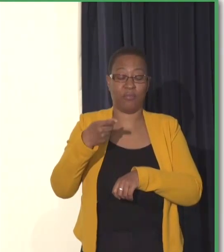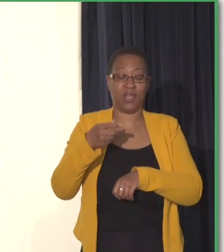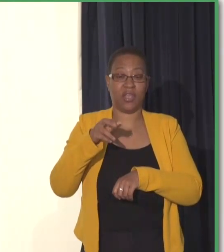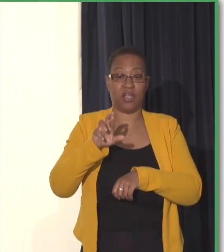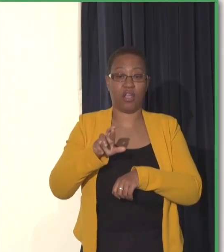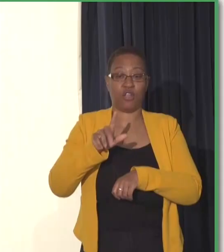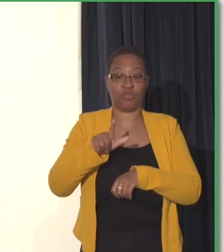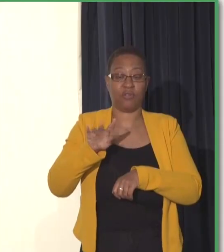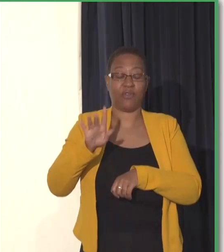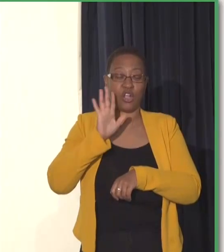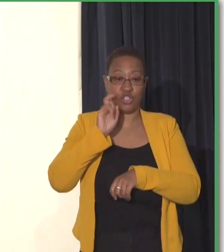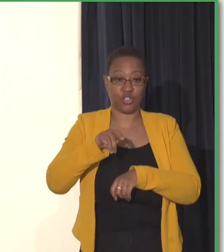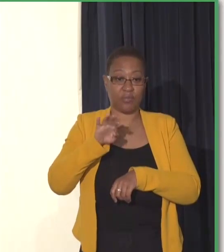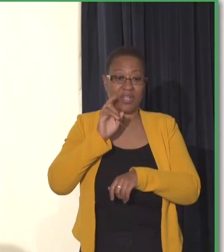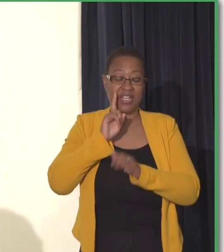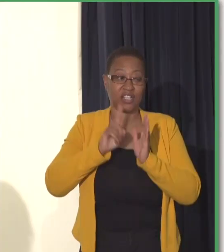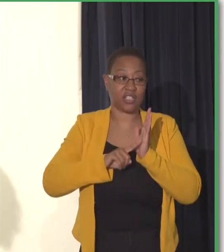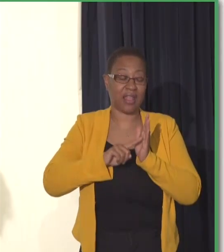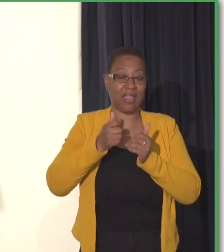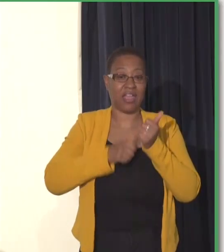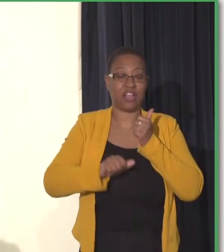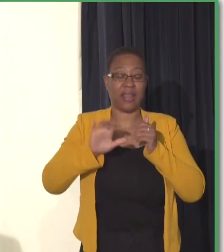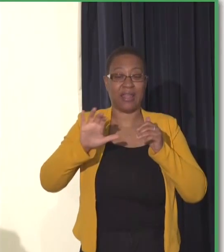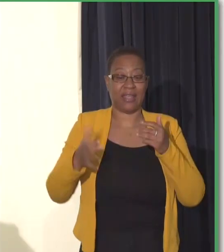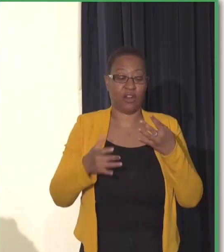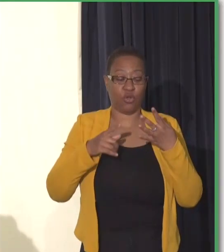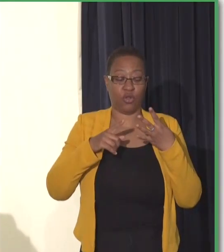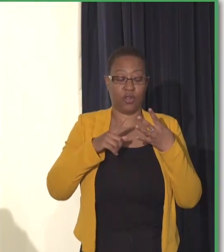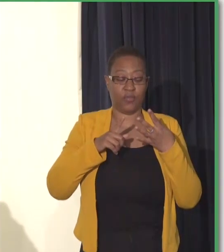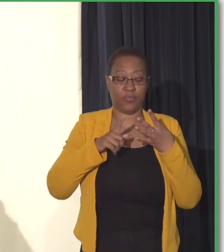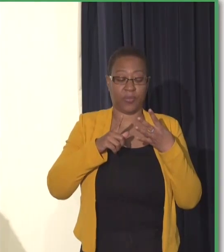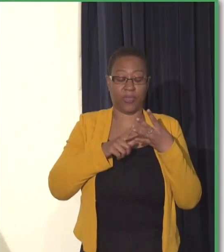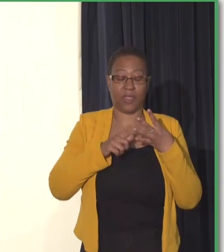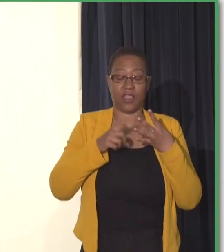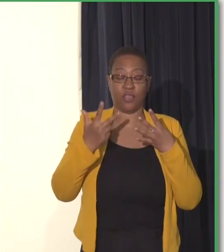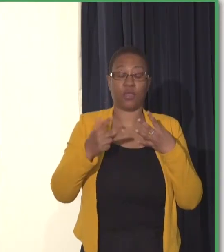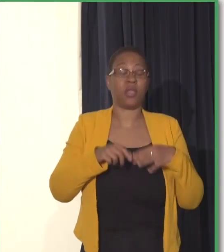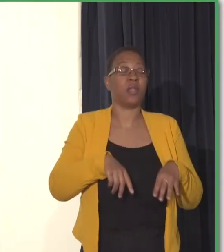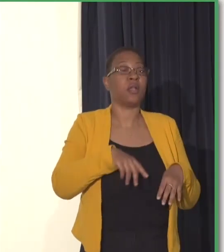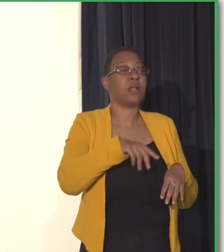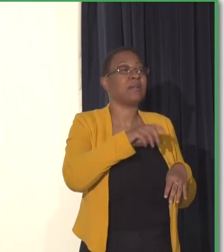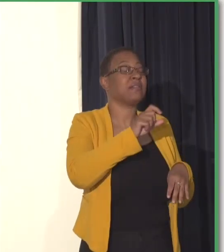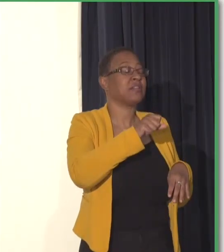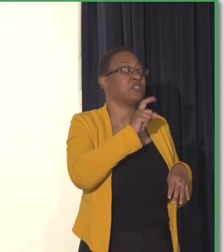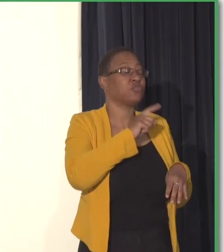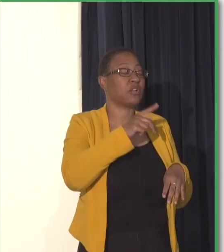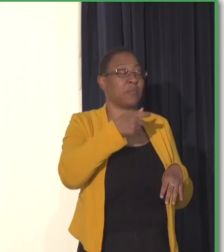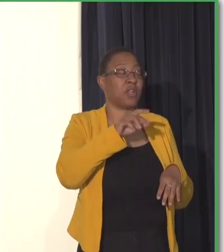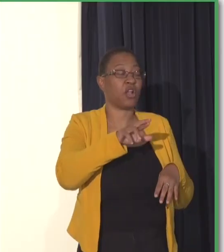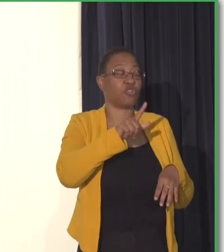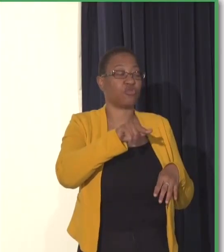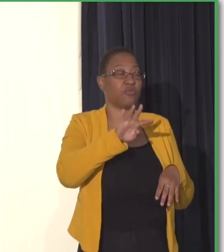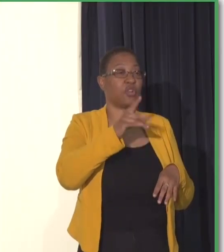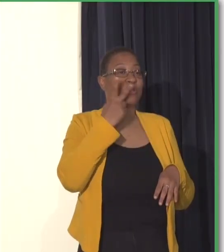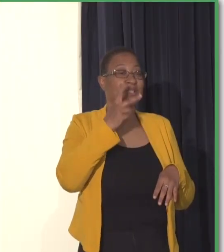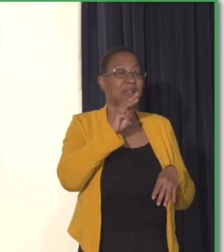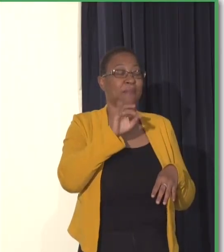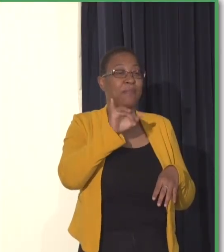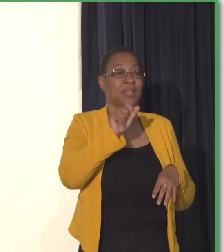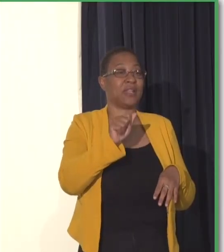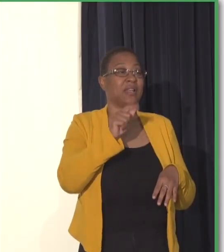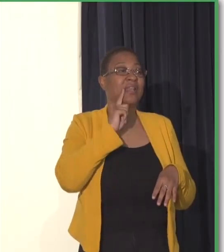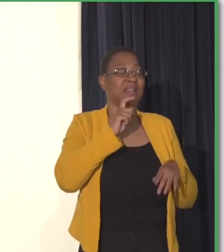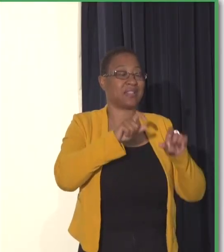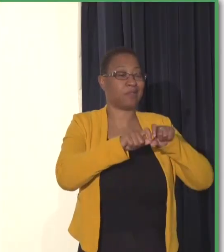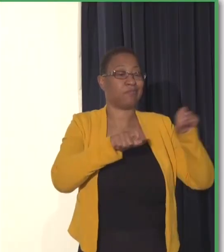be investigated. This is under Category 3. Sure. So but the PR-24 generally, when you see it in the media, is used as a